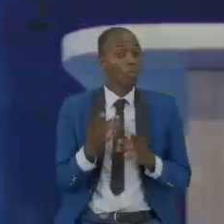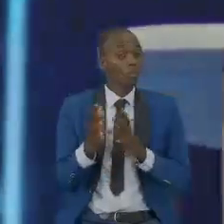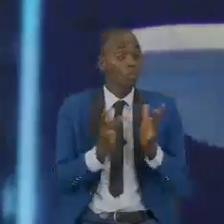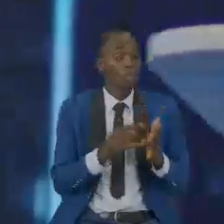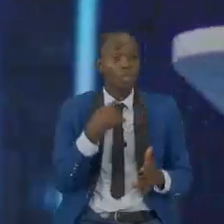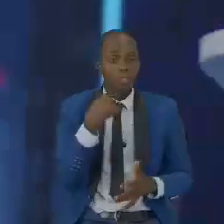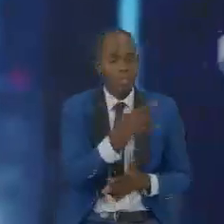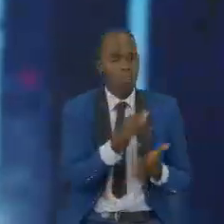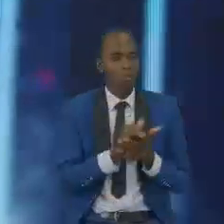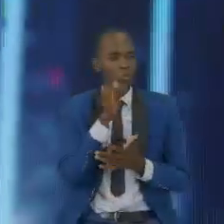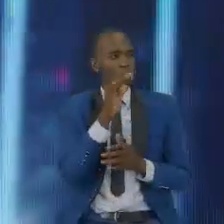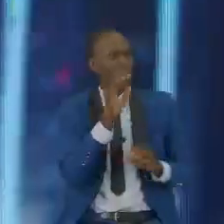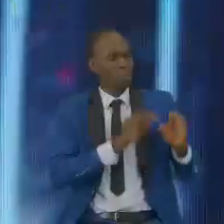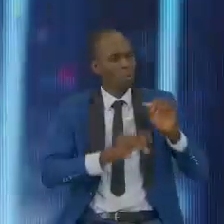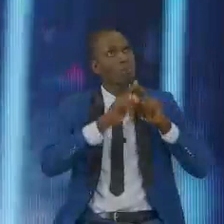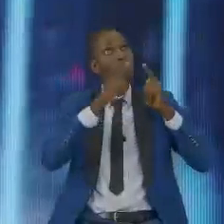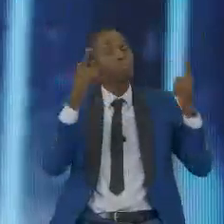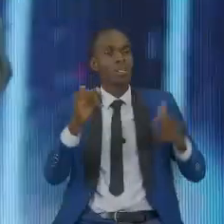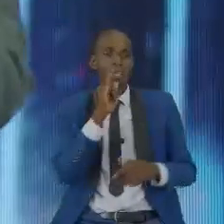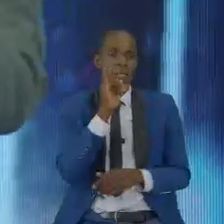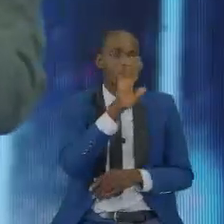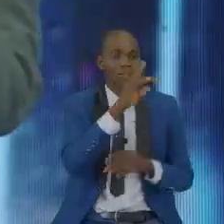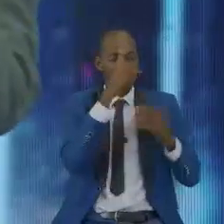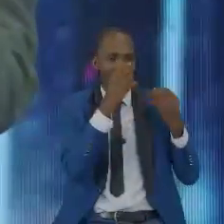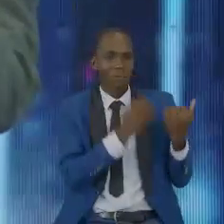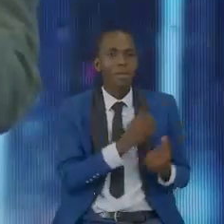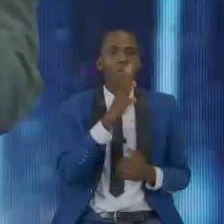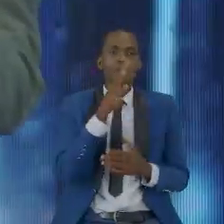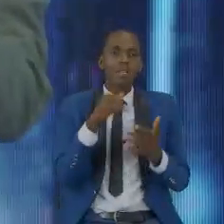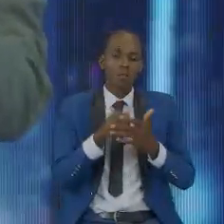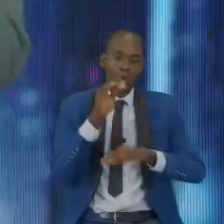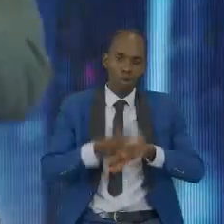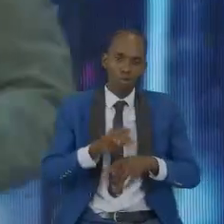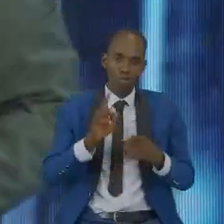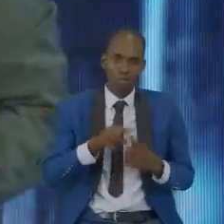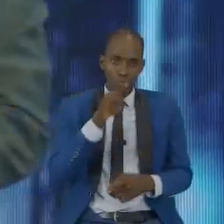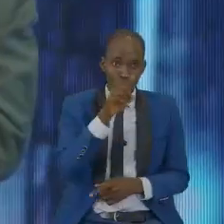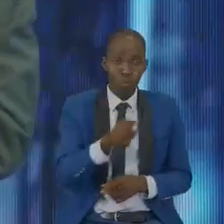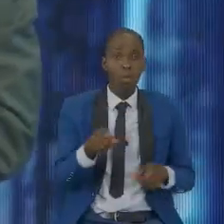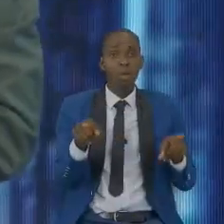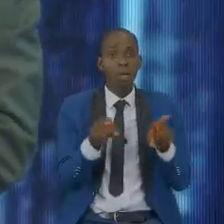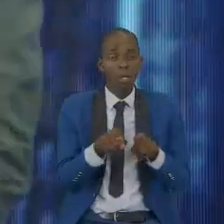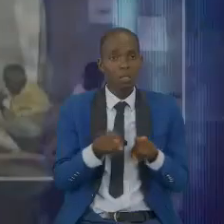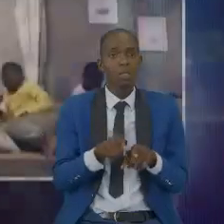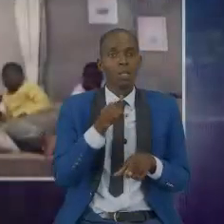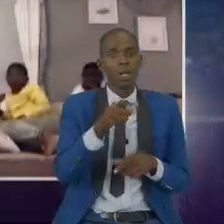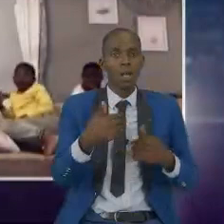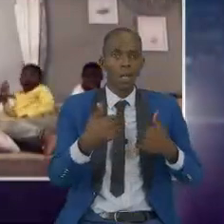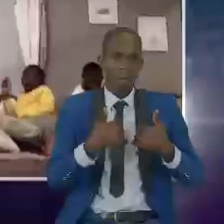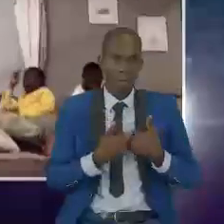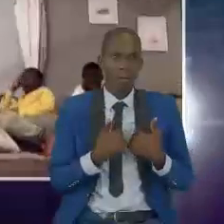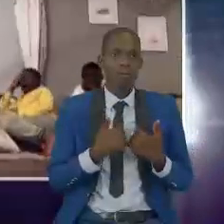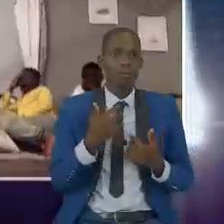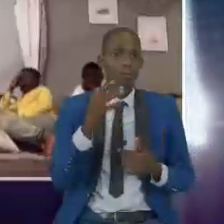woman, great is thy faith. Be it unto thee even as thou wilt. And her